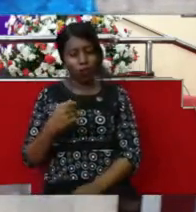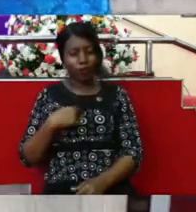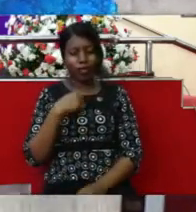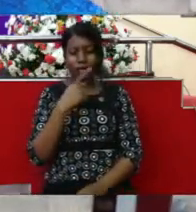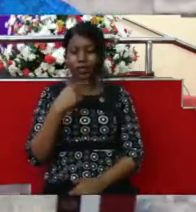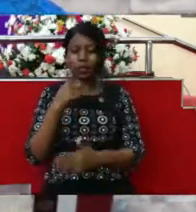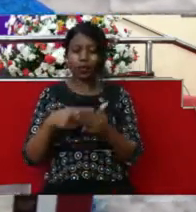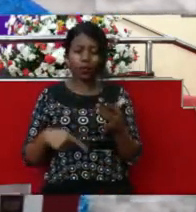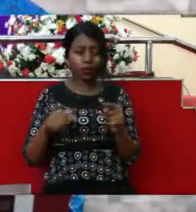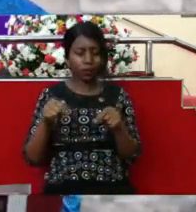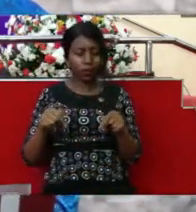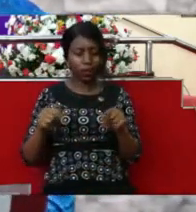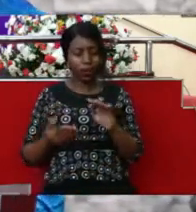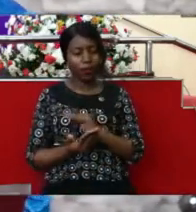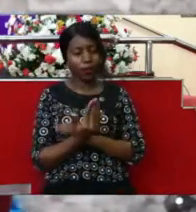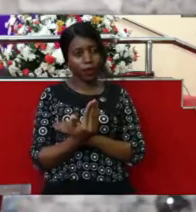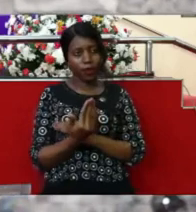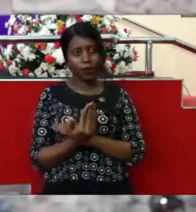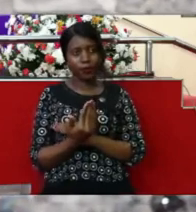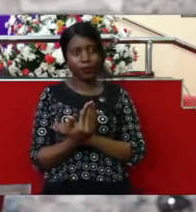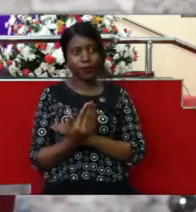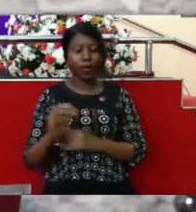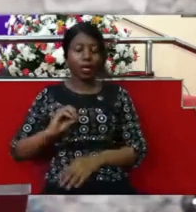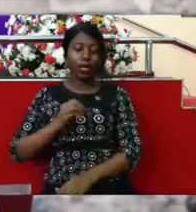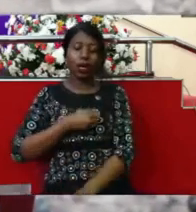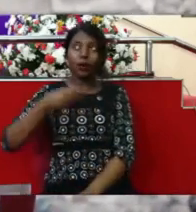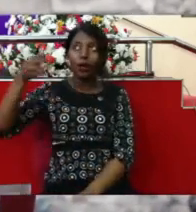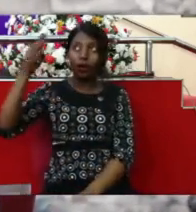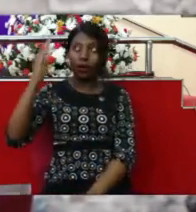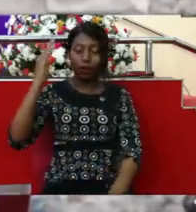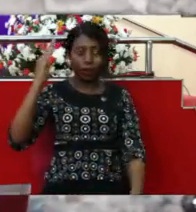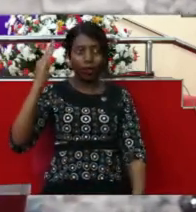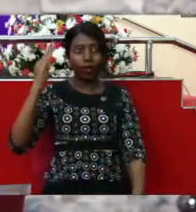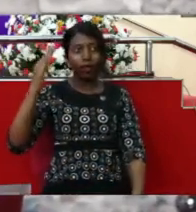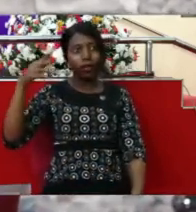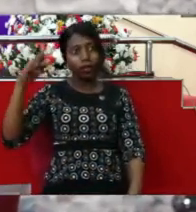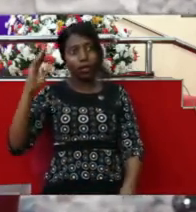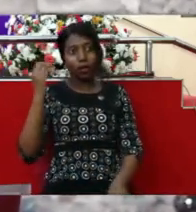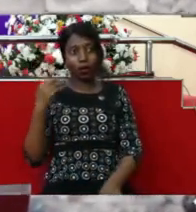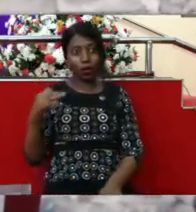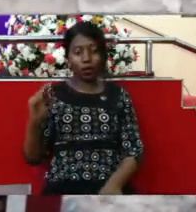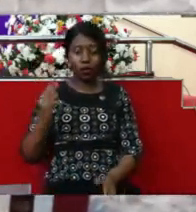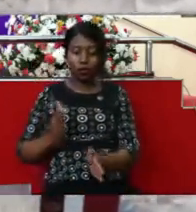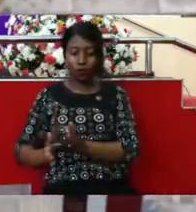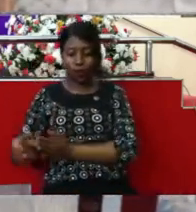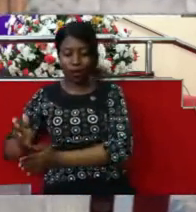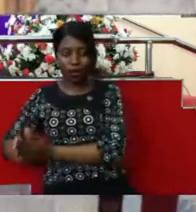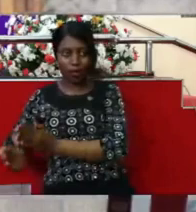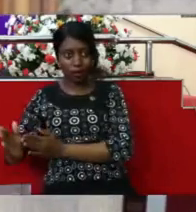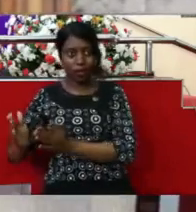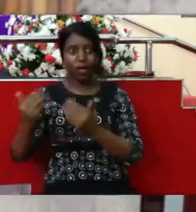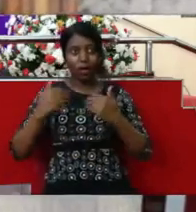morning. Na kwa hivyo nataka kusema asubuhi ya leo. That our God is a God of strategy. Kwamba Mungu wetu ni Mungu wa mpangilio. And God has a